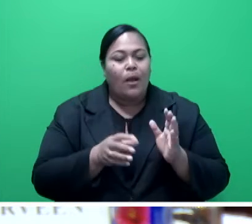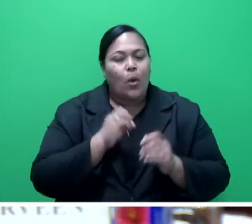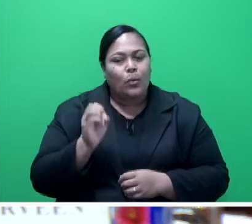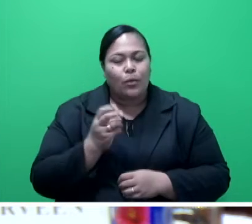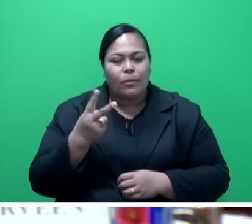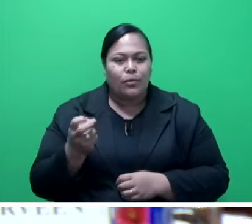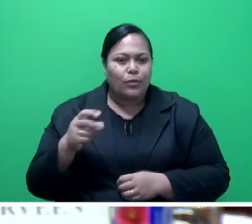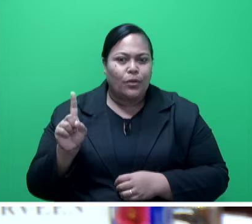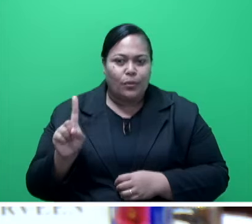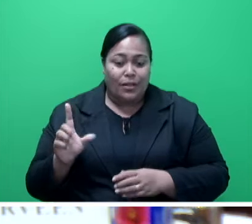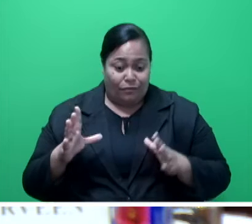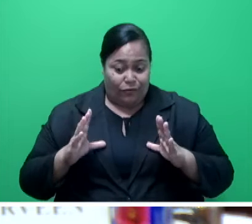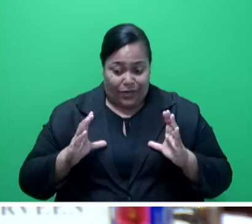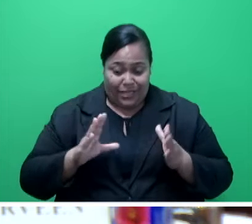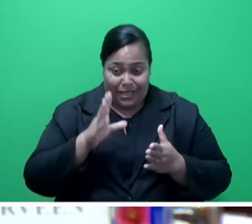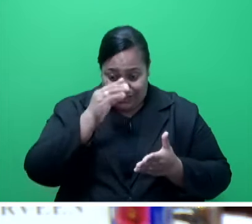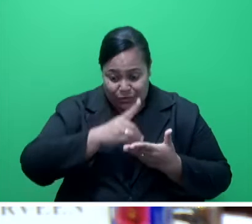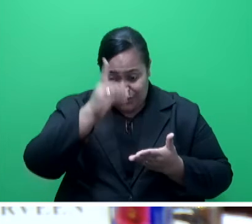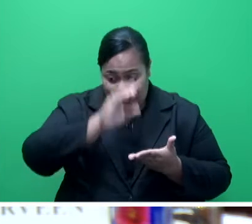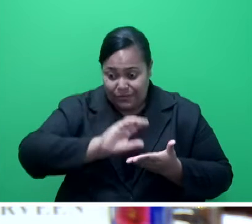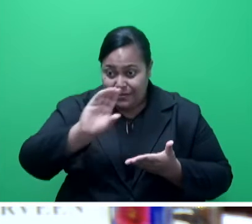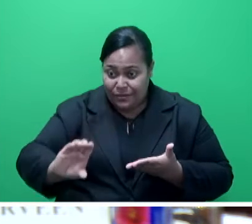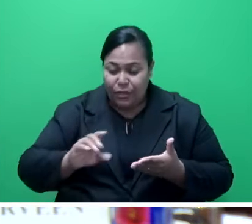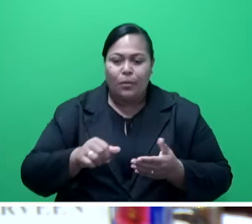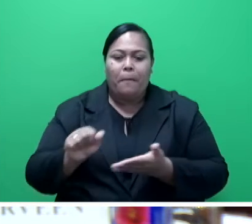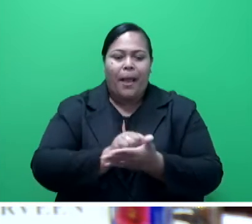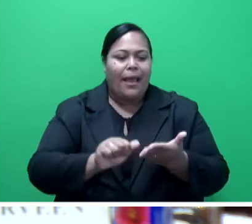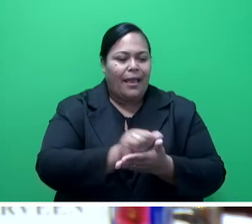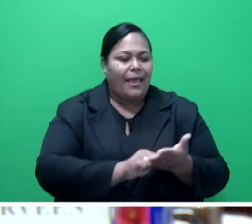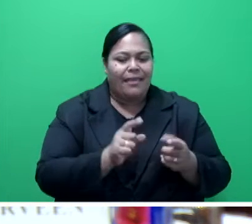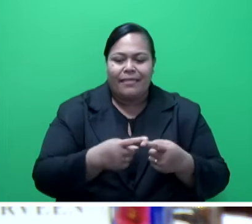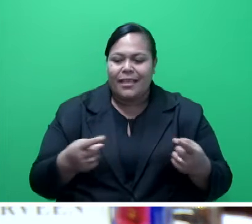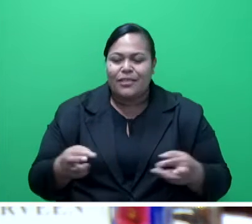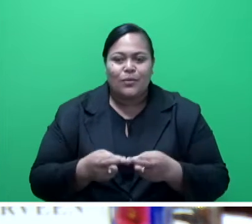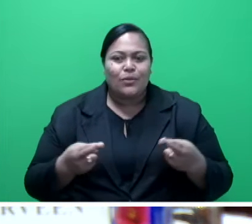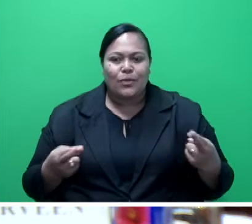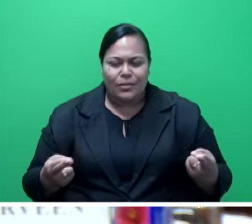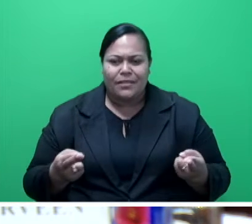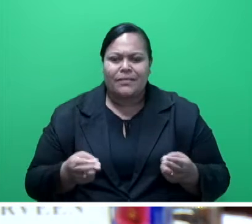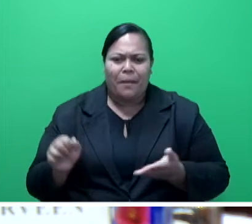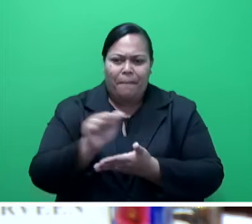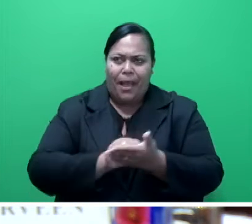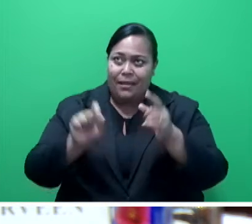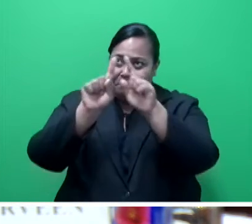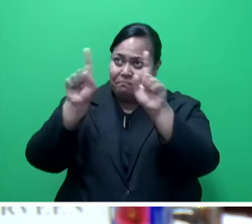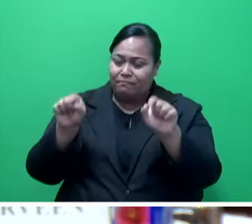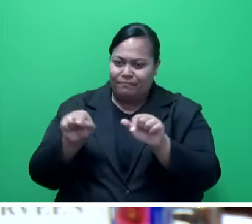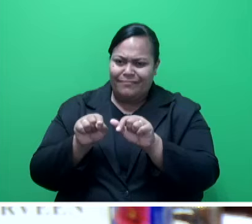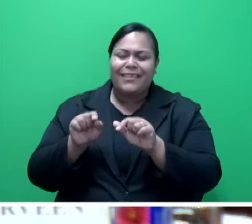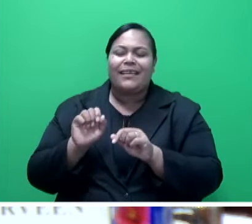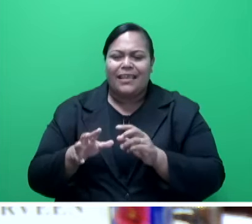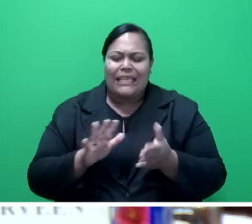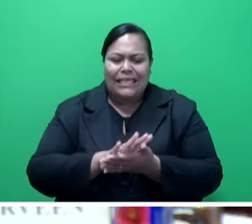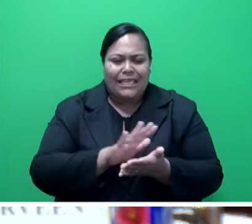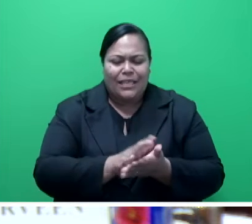buy consumables, prepare signage, clean, repair classrooms and compounds. Ministry